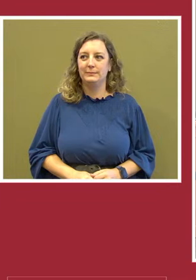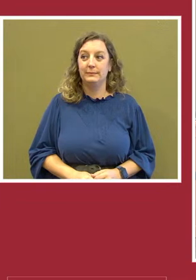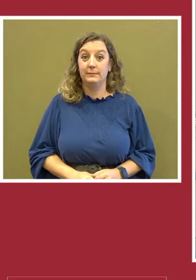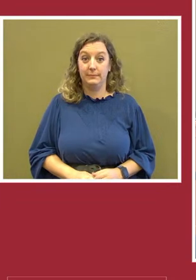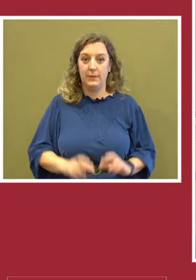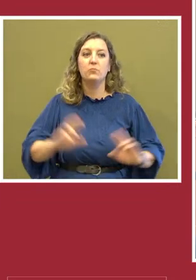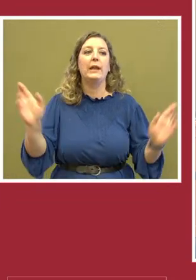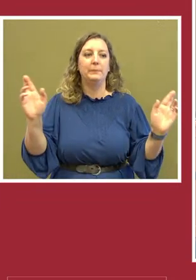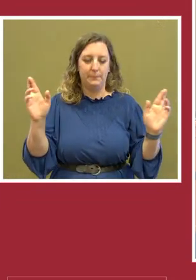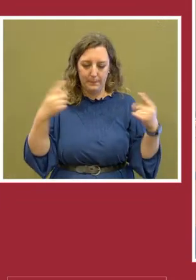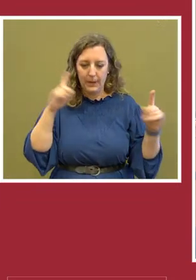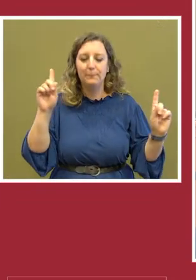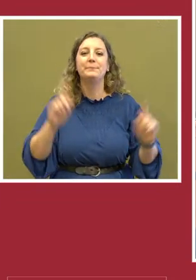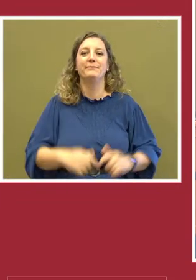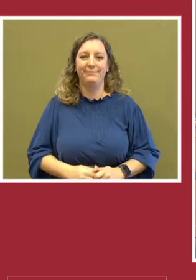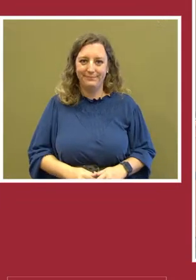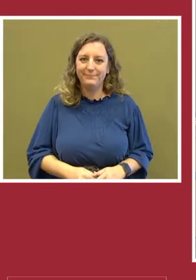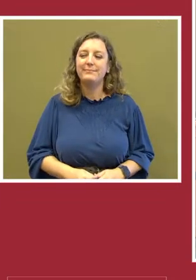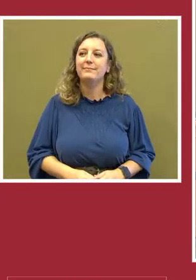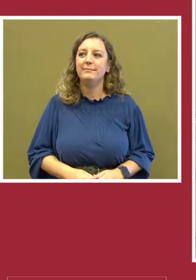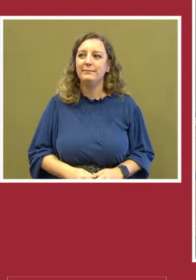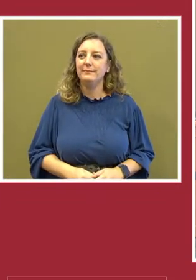Mic check, there we go.